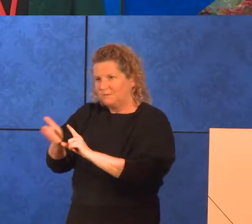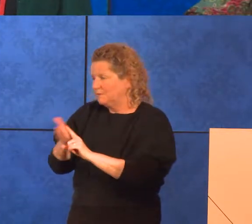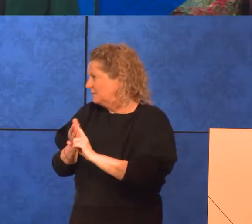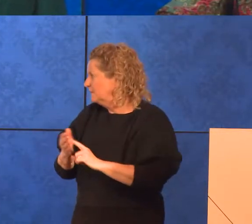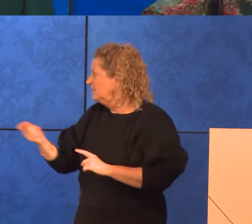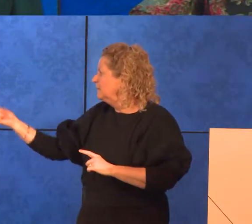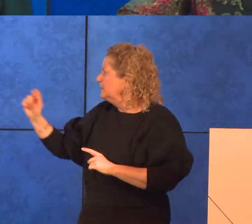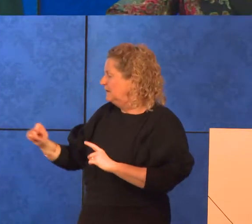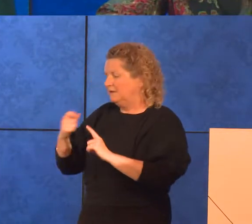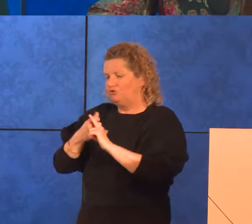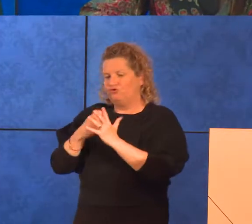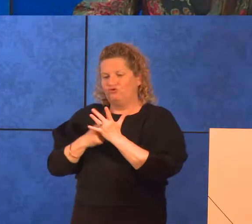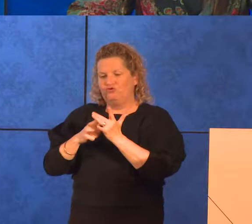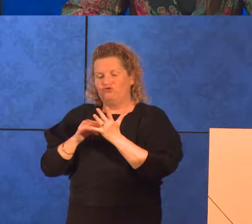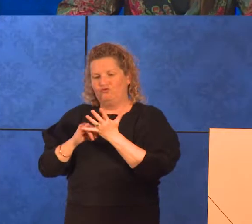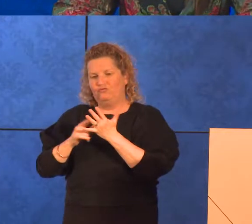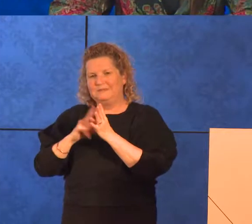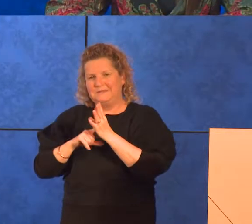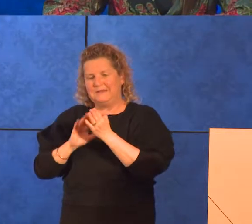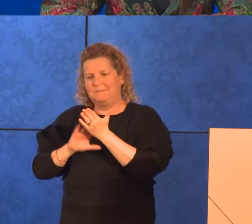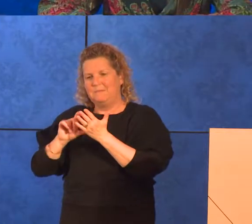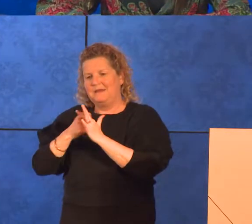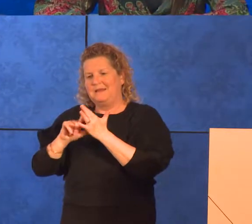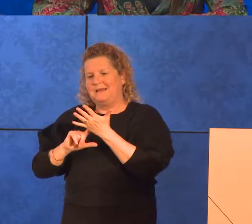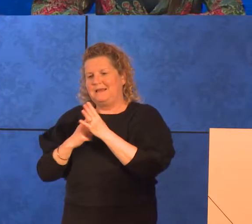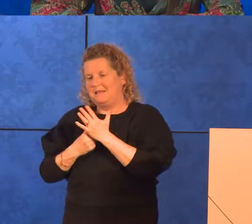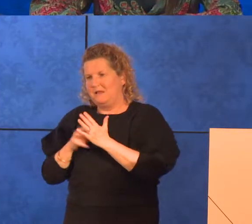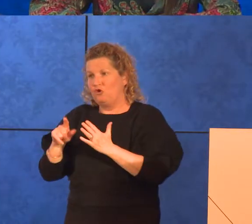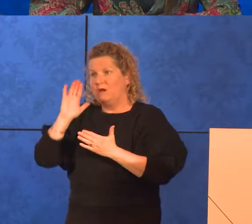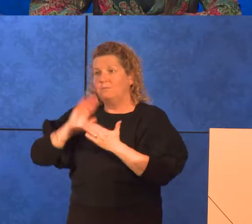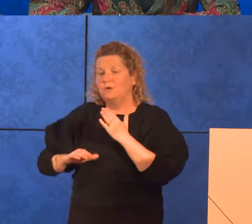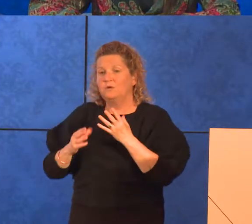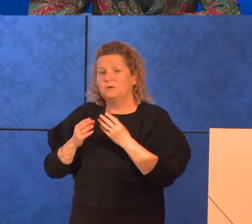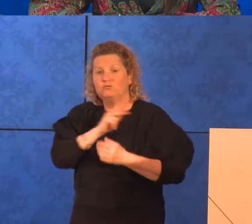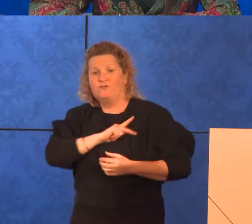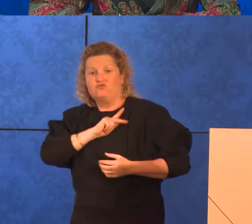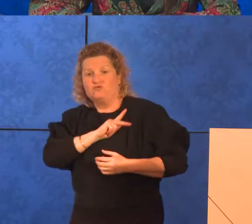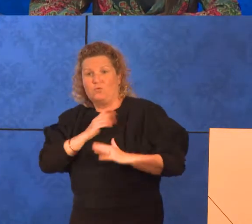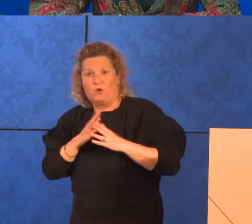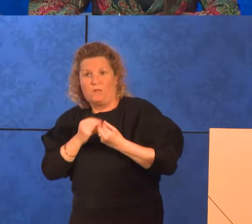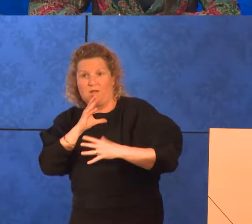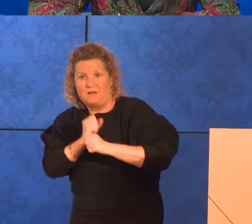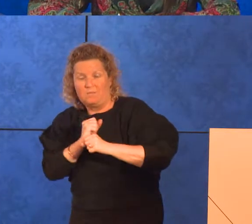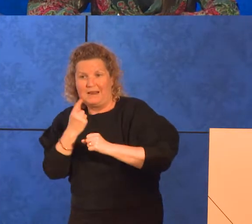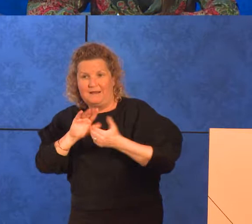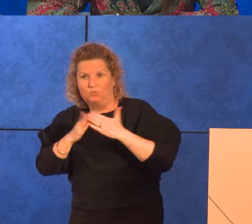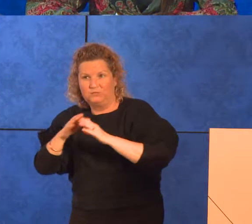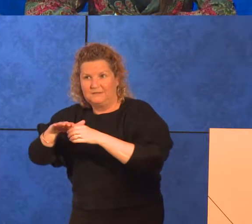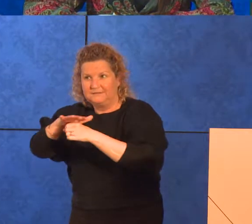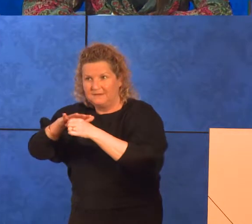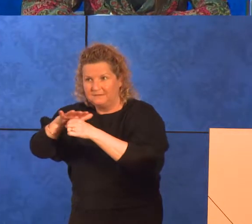Kristy McKellar, who has experience as both a professional working with governments and community